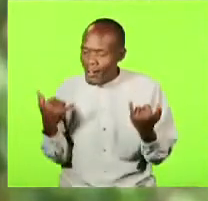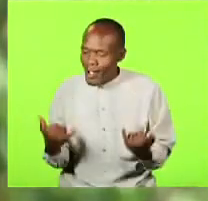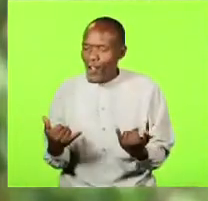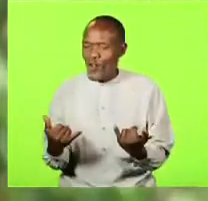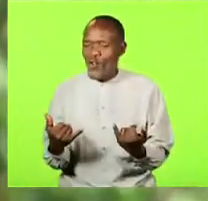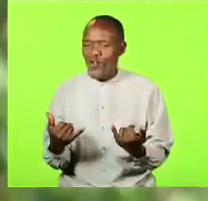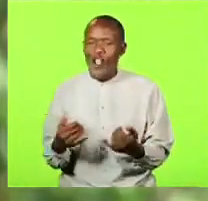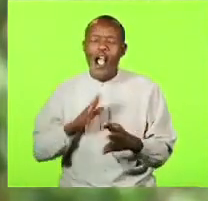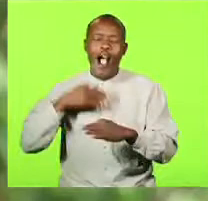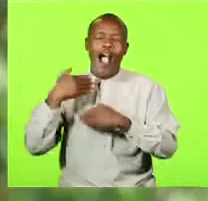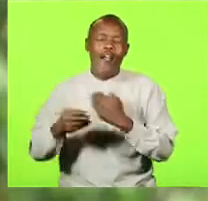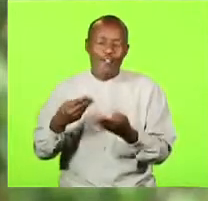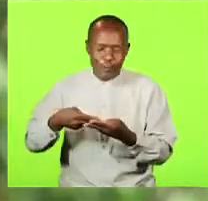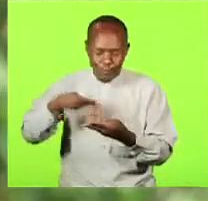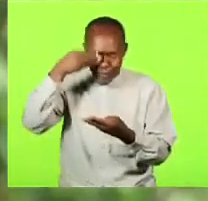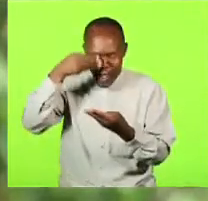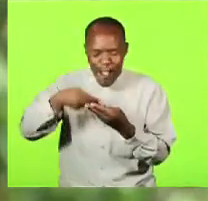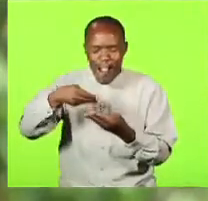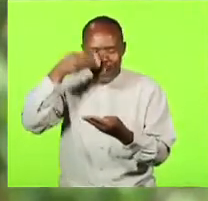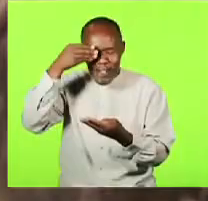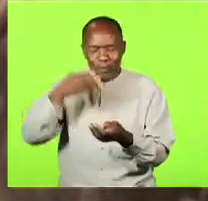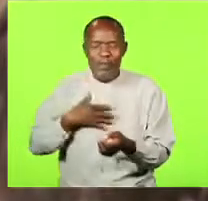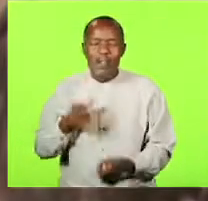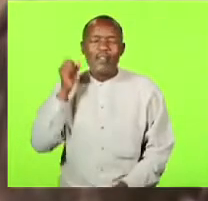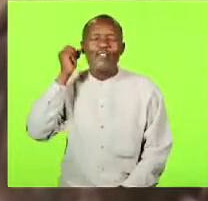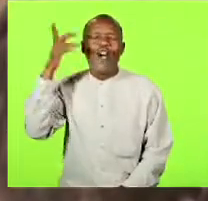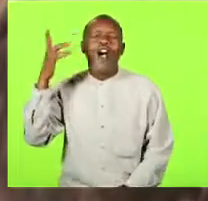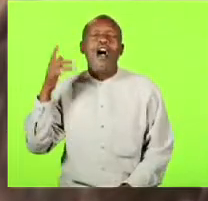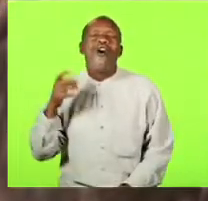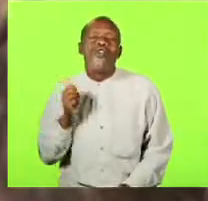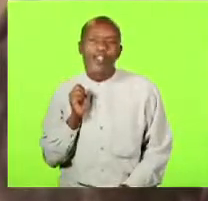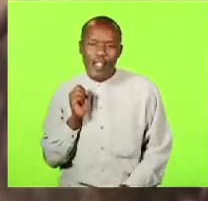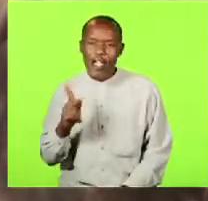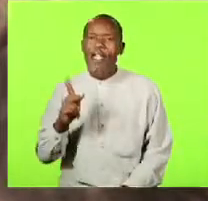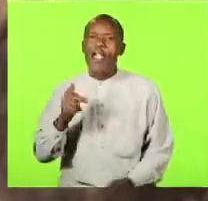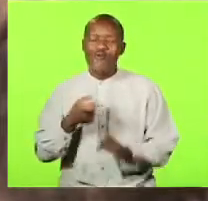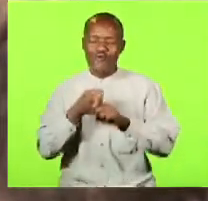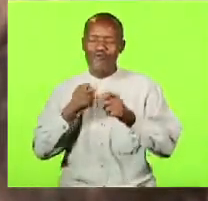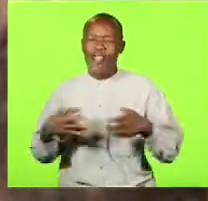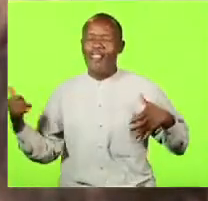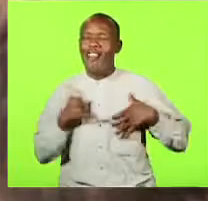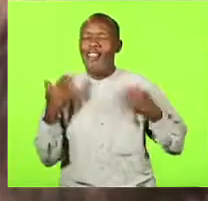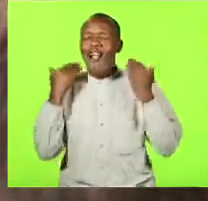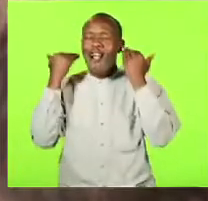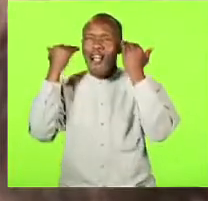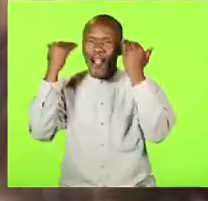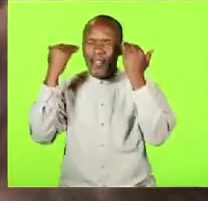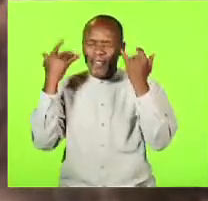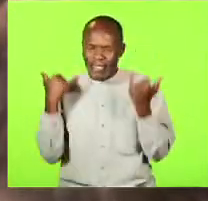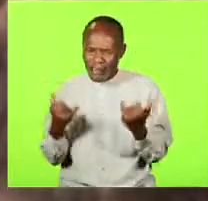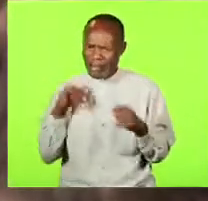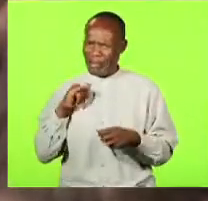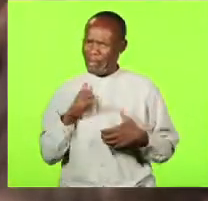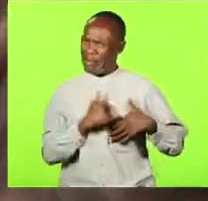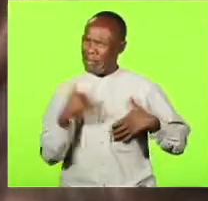about that, and we